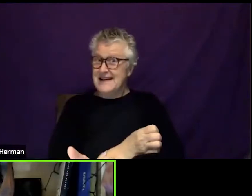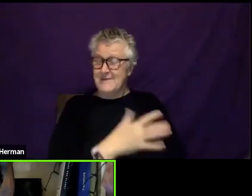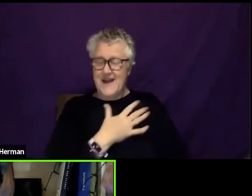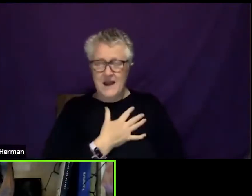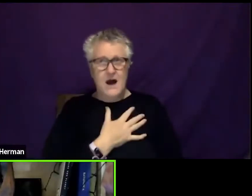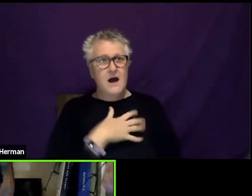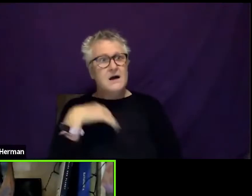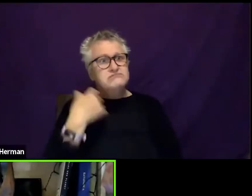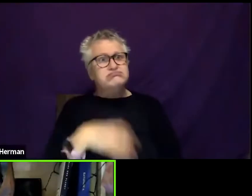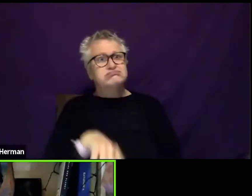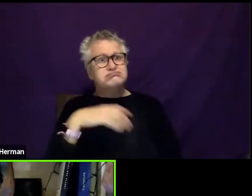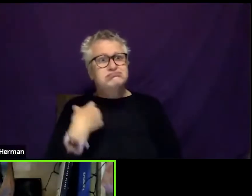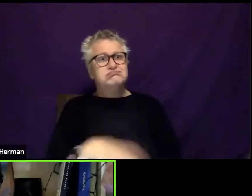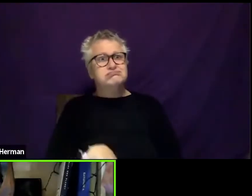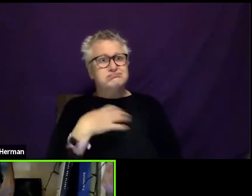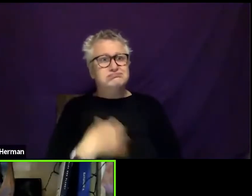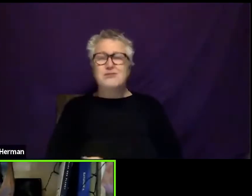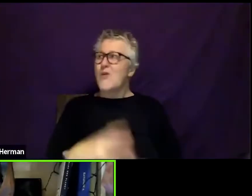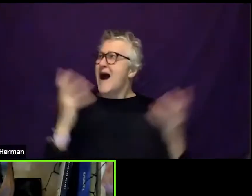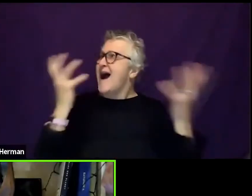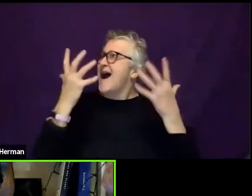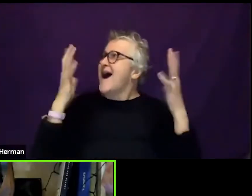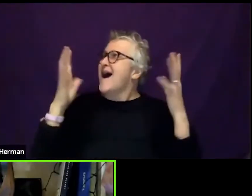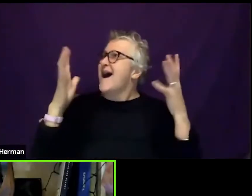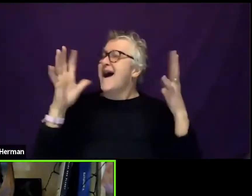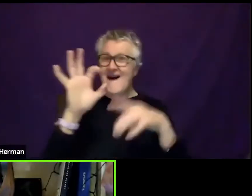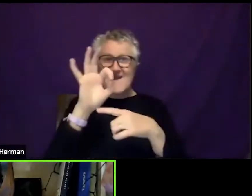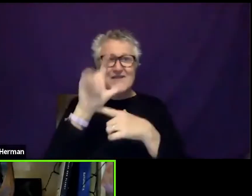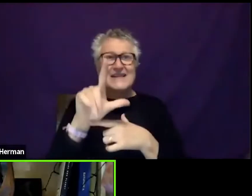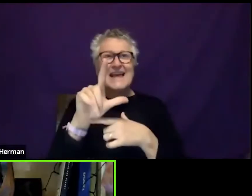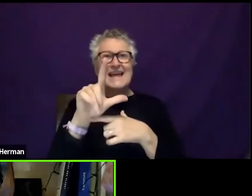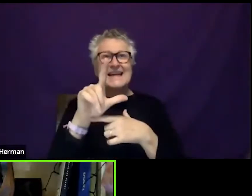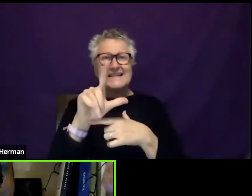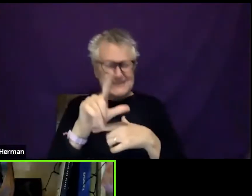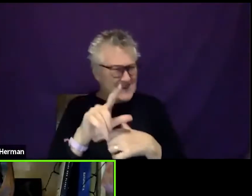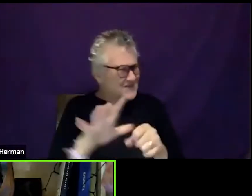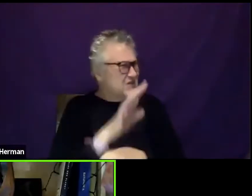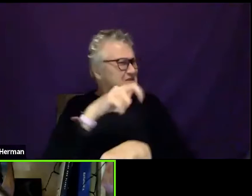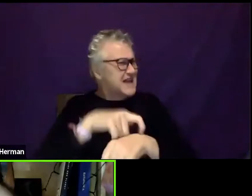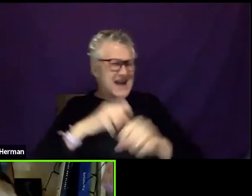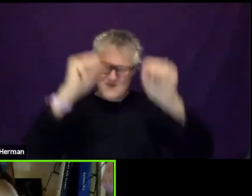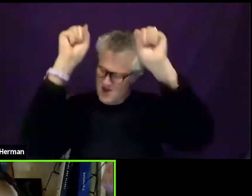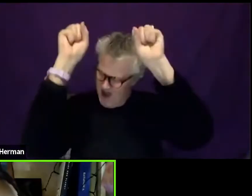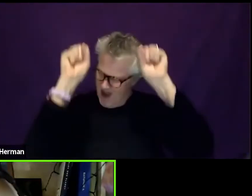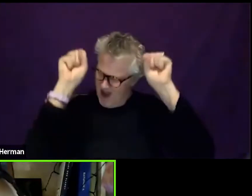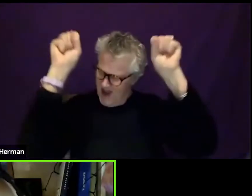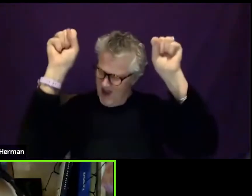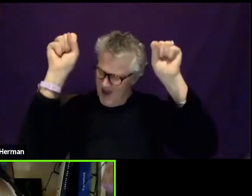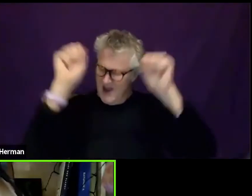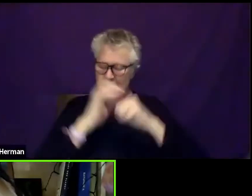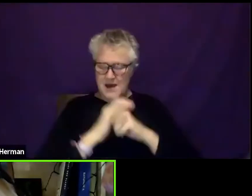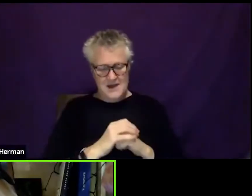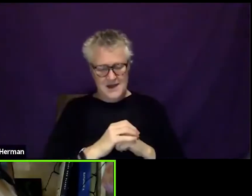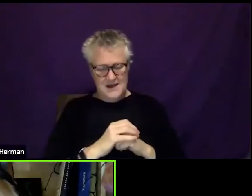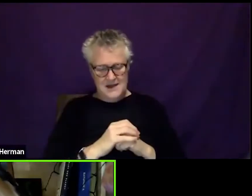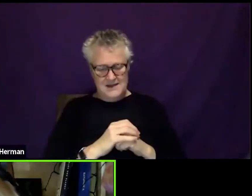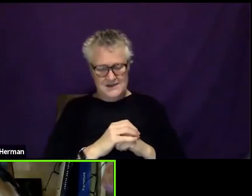But what do I do to relax? So I like my video